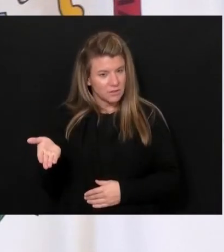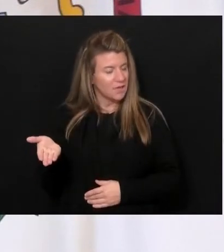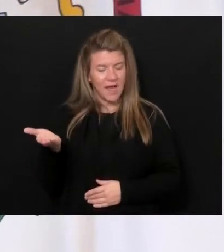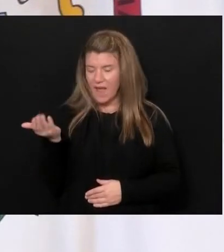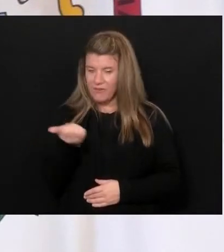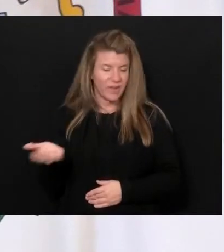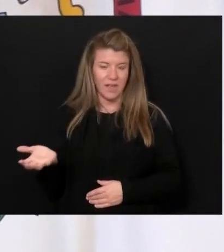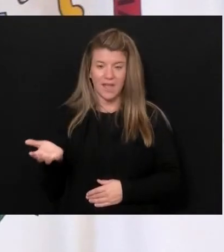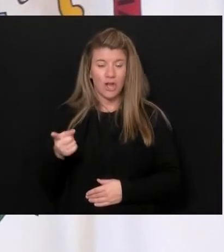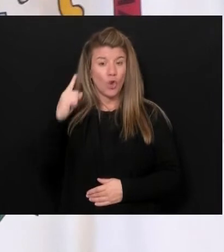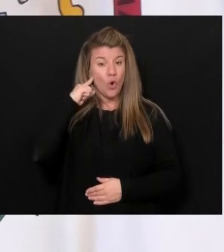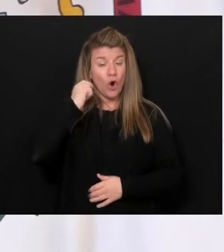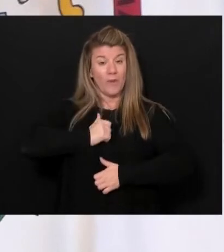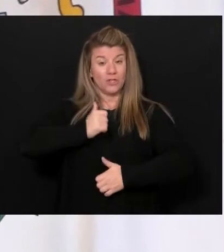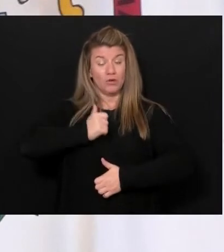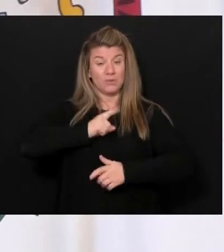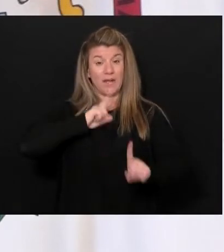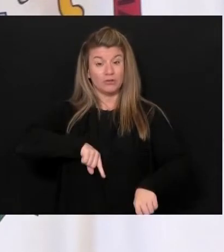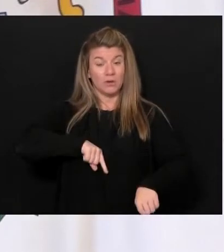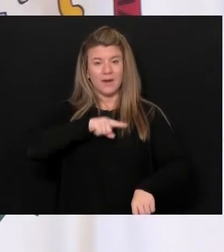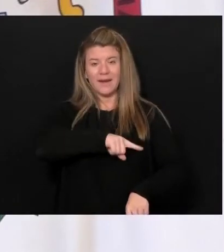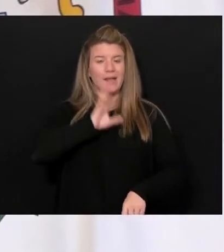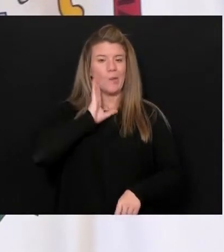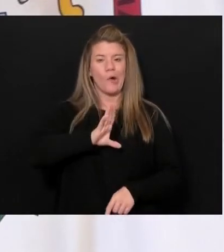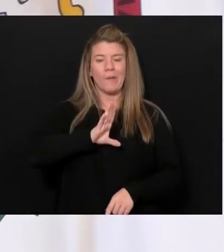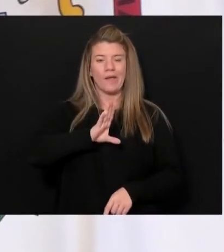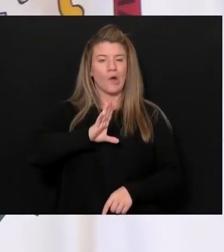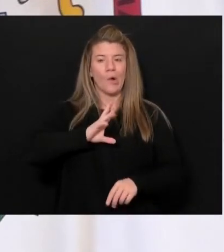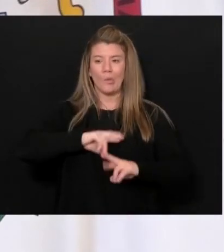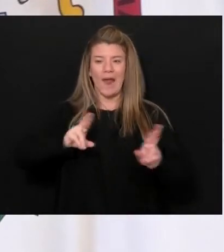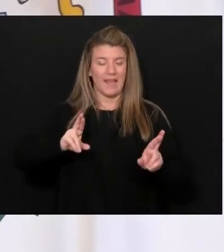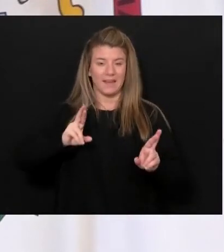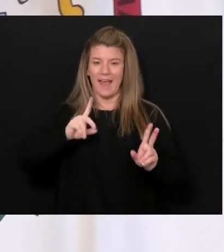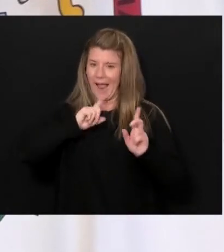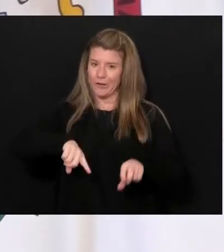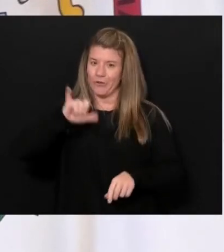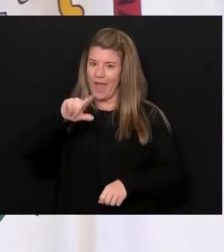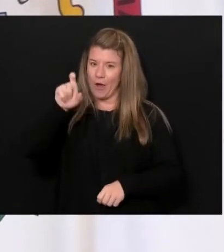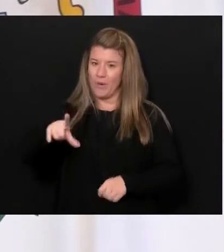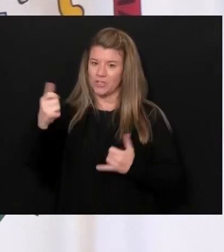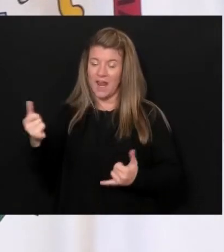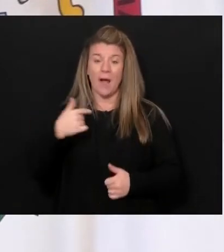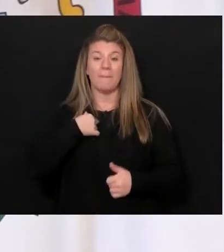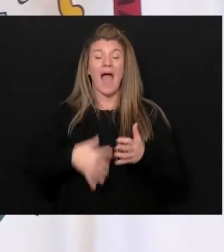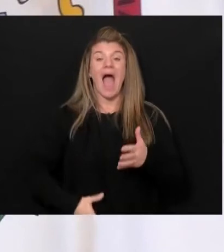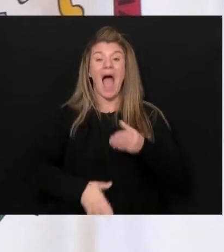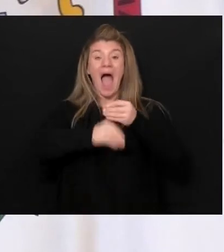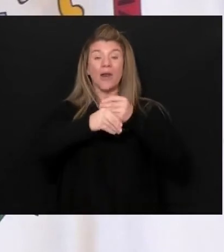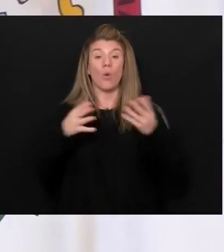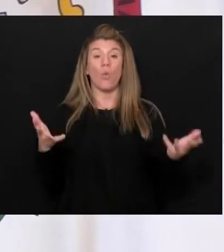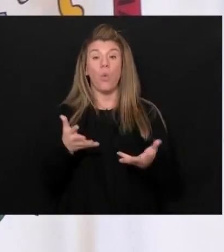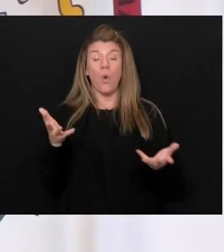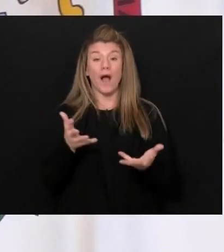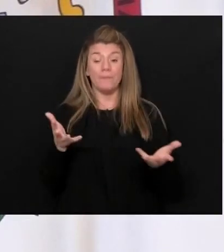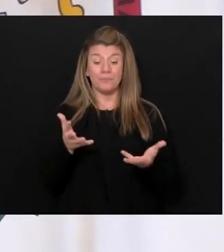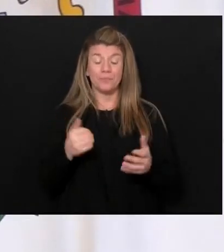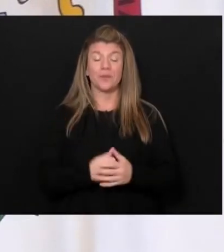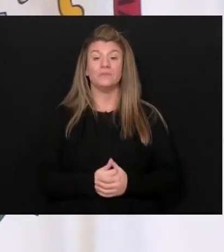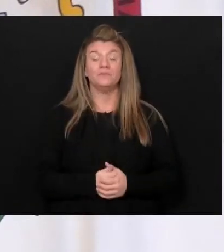way. And you heard the General's answer, and I'm sure he'll be on top of that. Now, the only other thing I would add to that is just this: as we